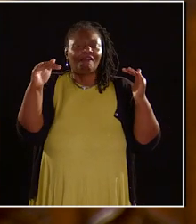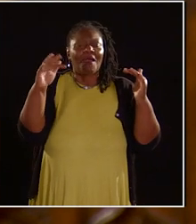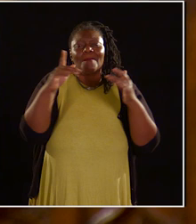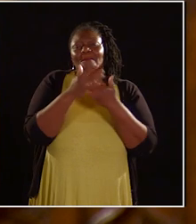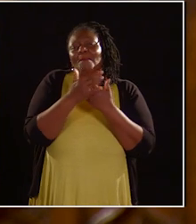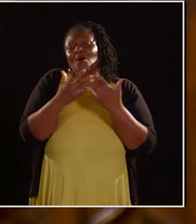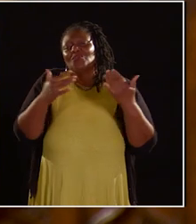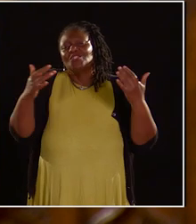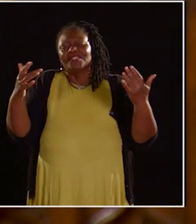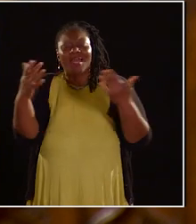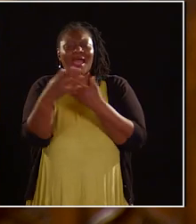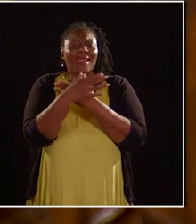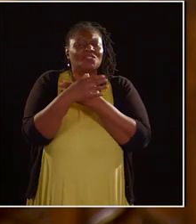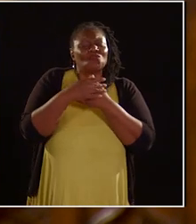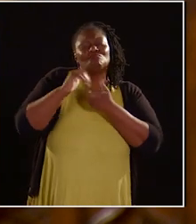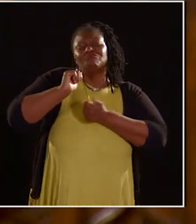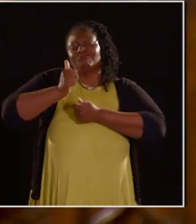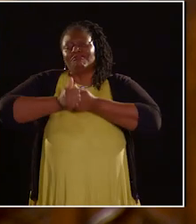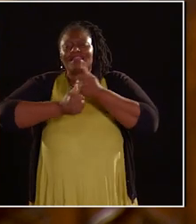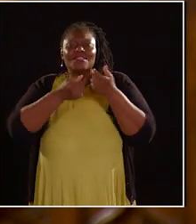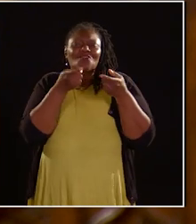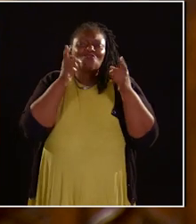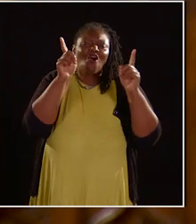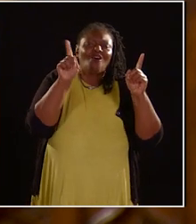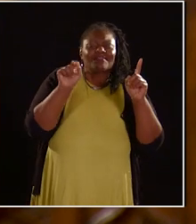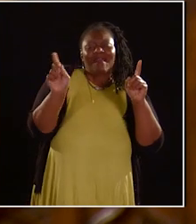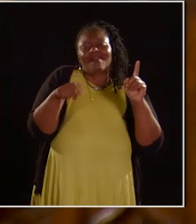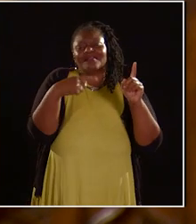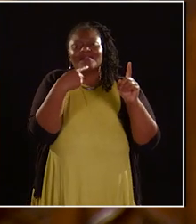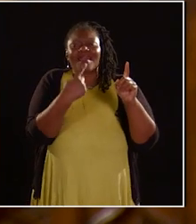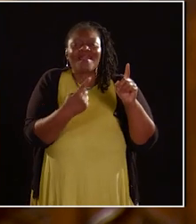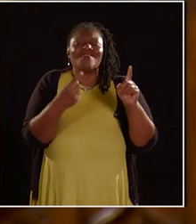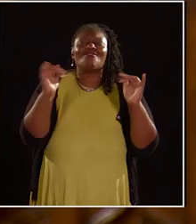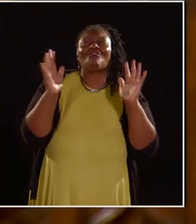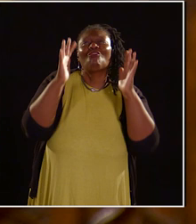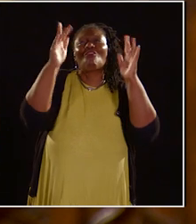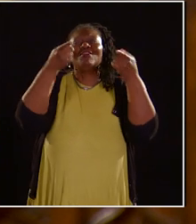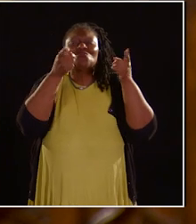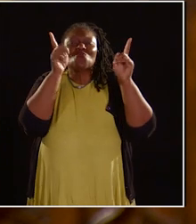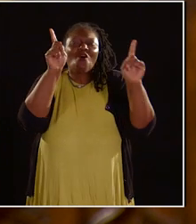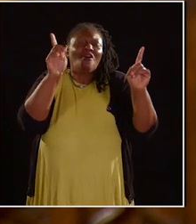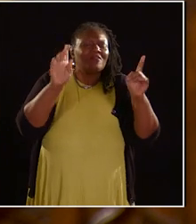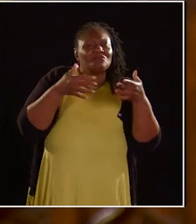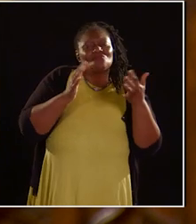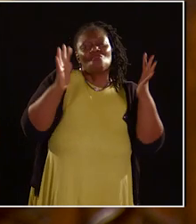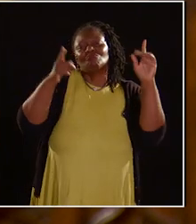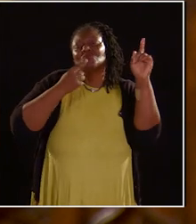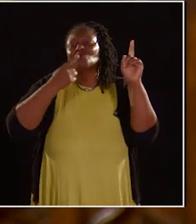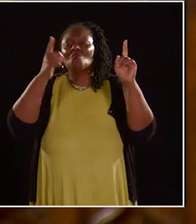a multitude of the heavenly host praising God and saying, "Glory to God in the